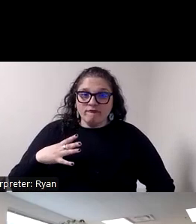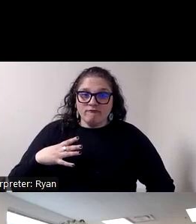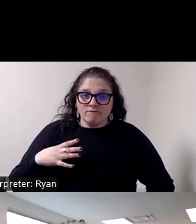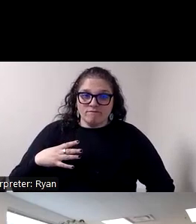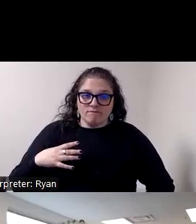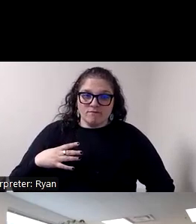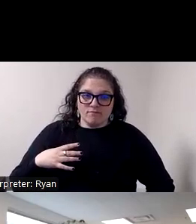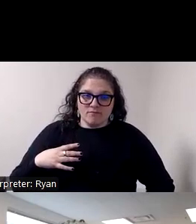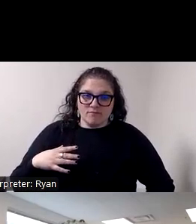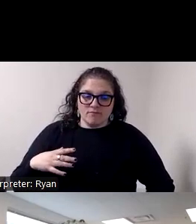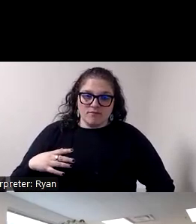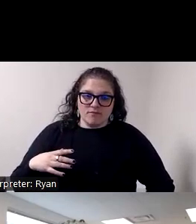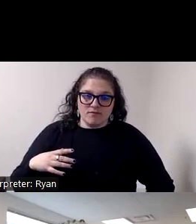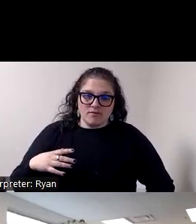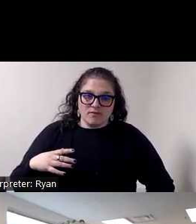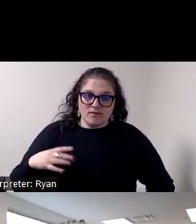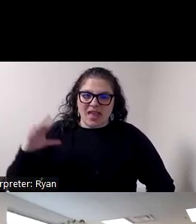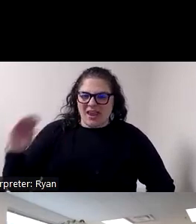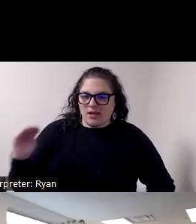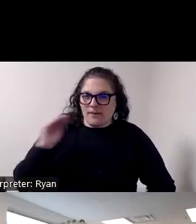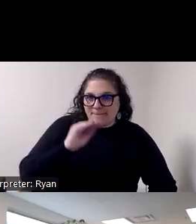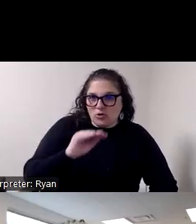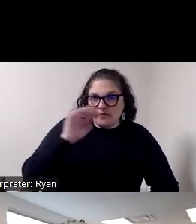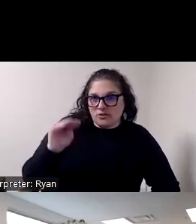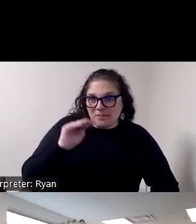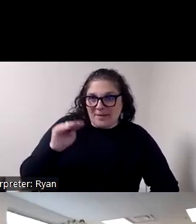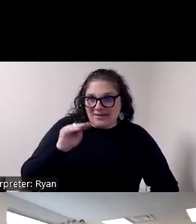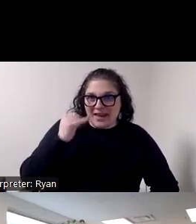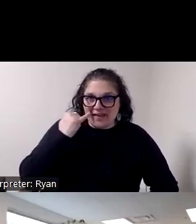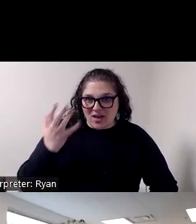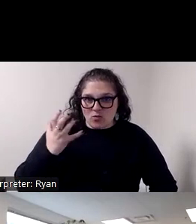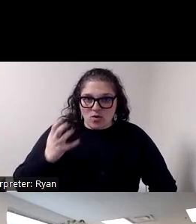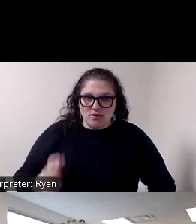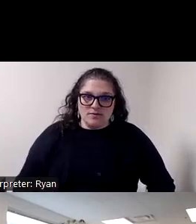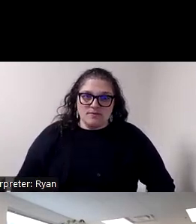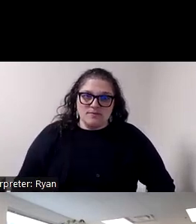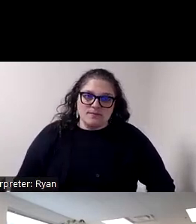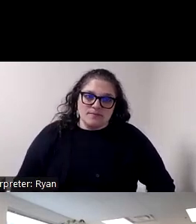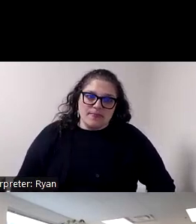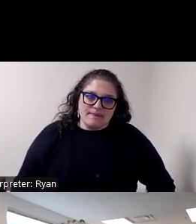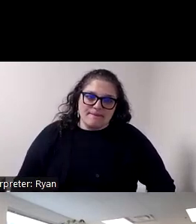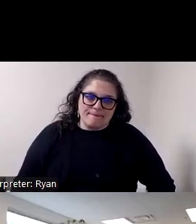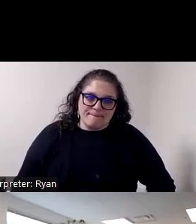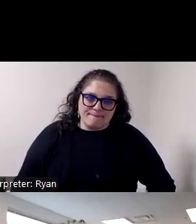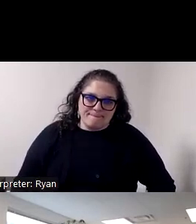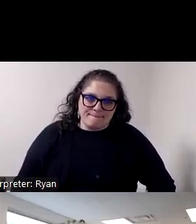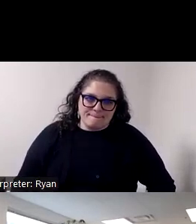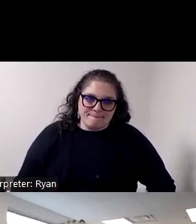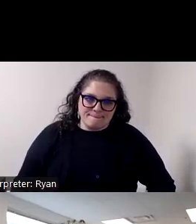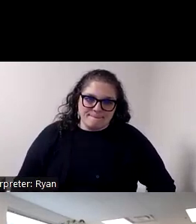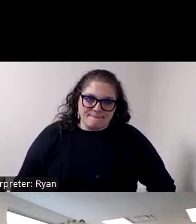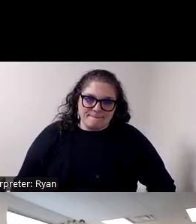I could totally just move that to Monday if I wanted to, and remove these hours and put it